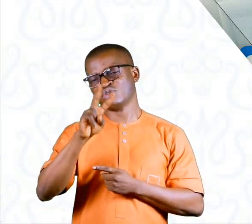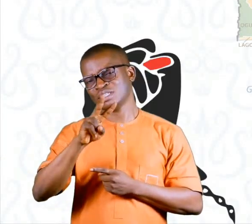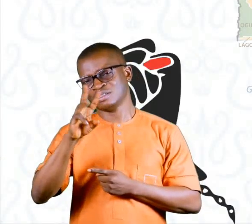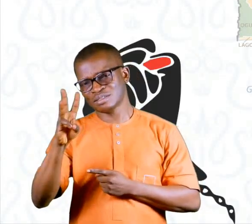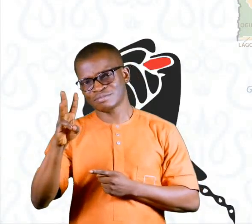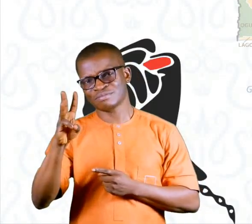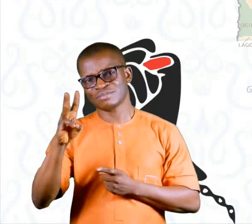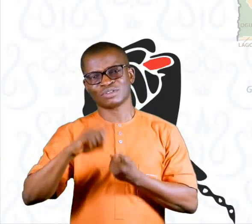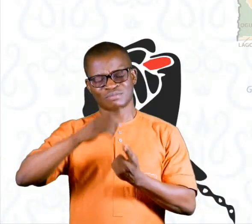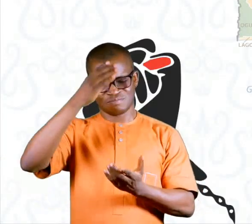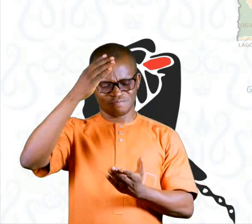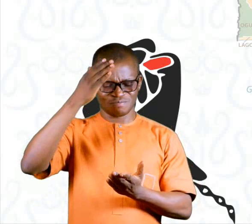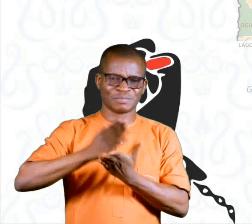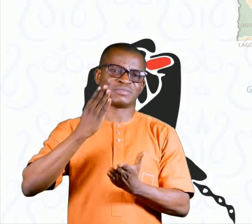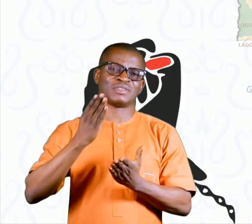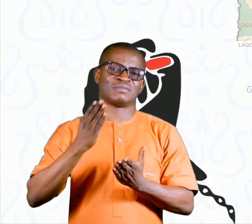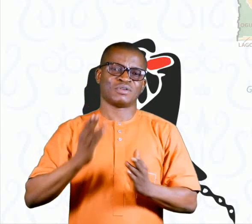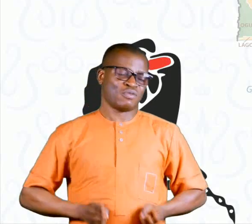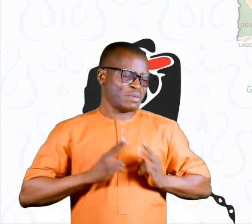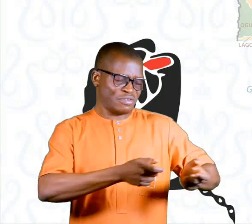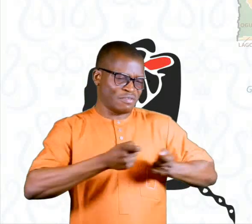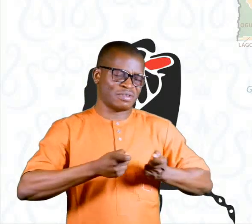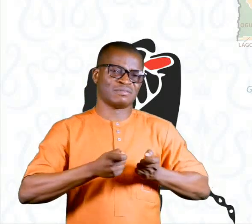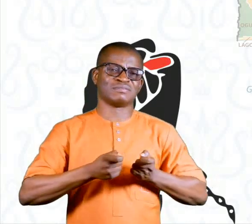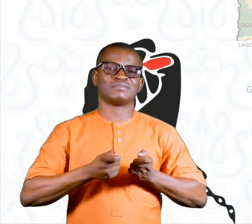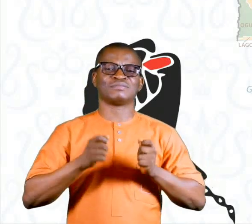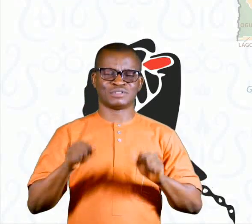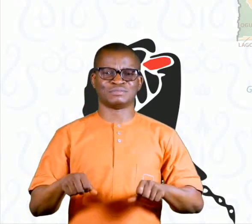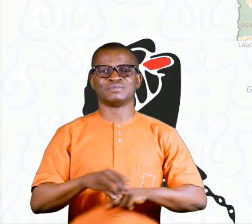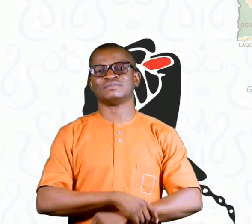2026, cases of human trafficking in Nigeria will be curbed to the